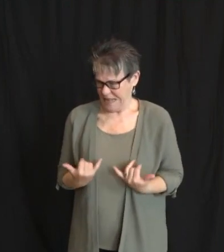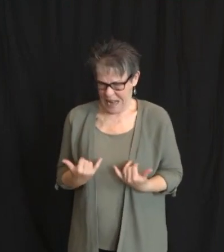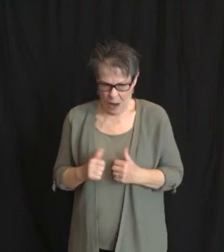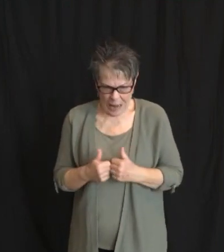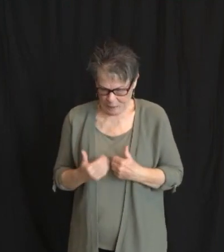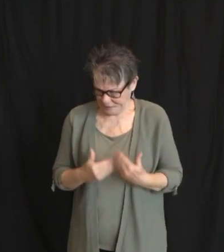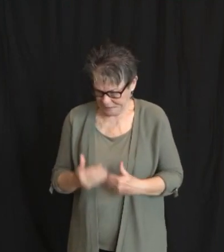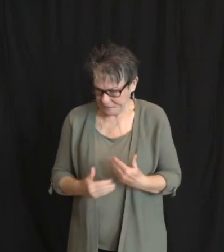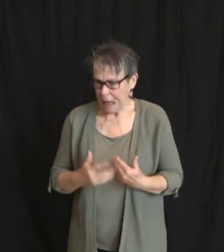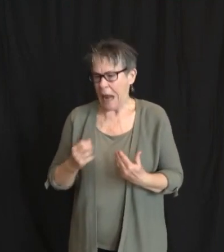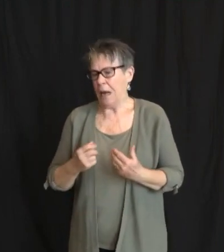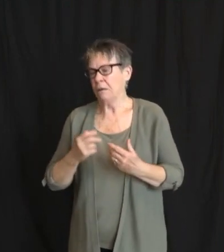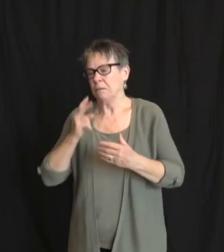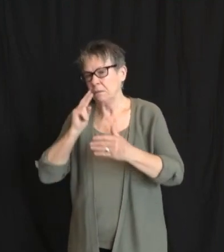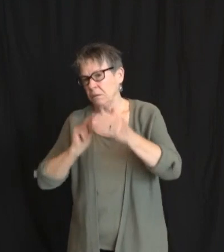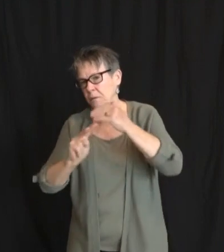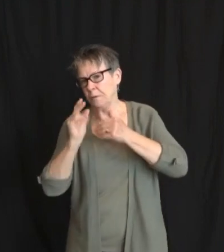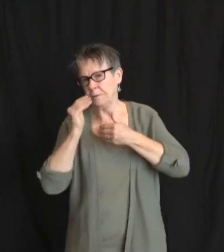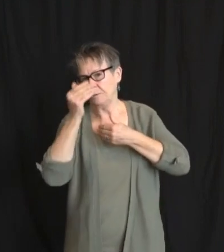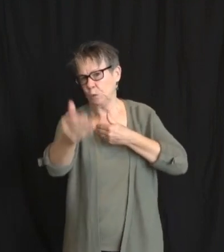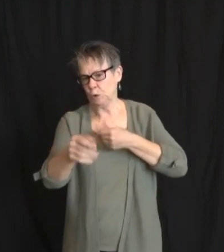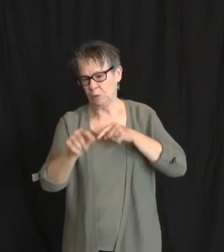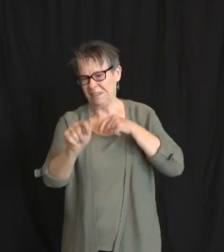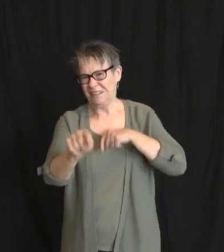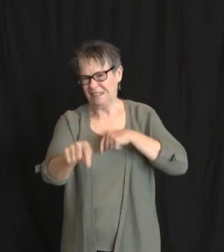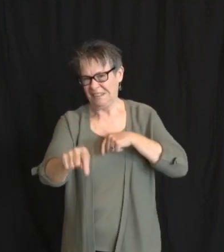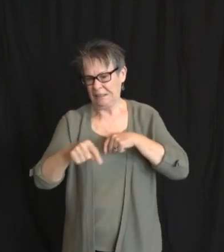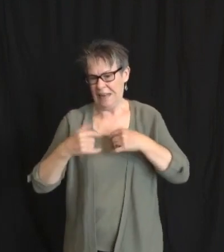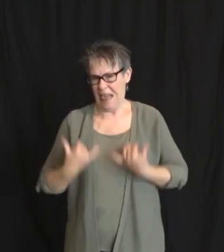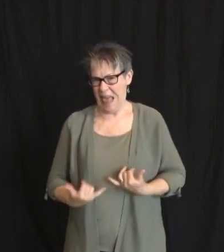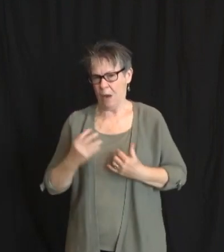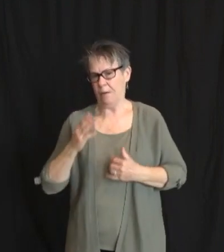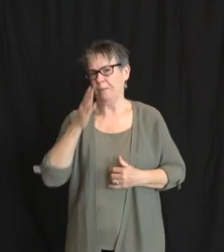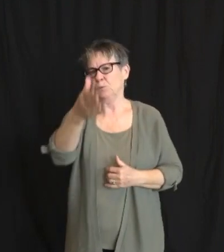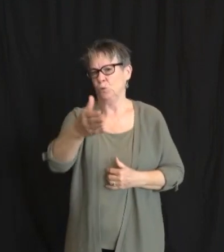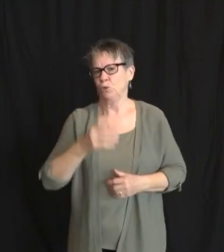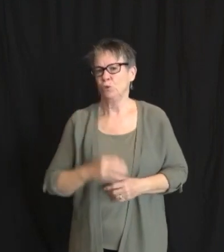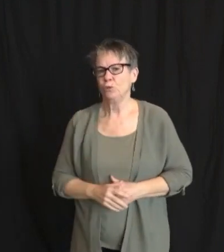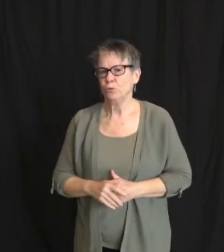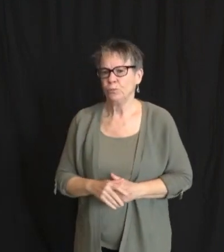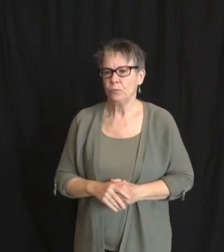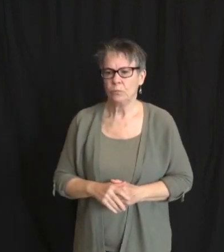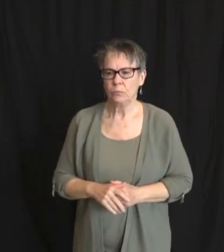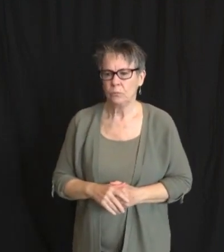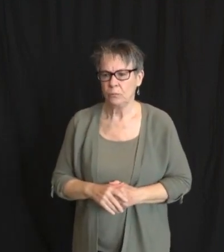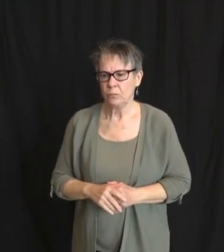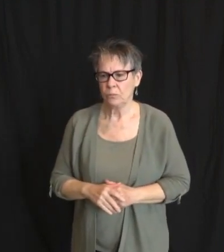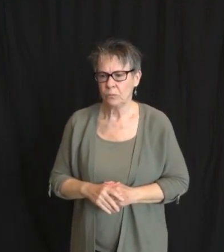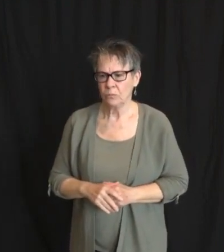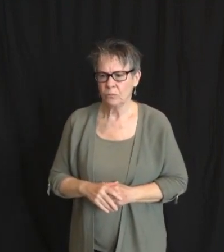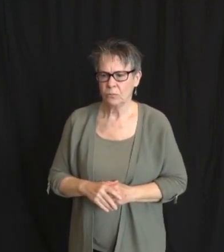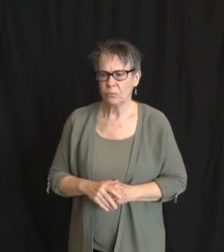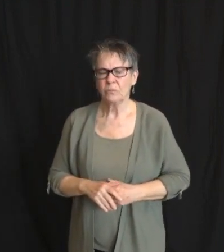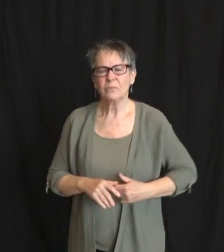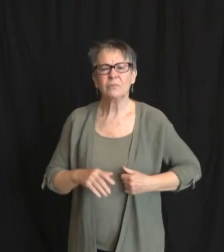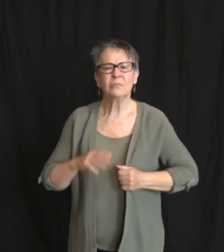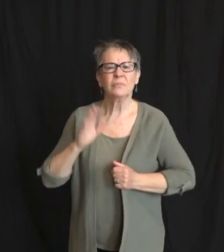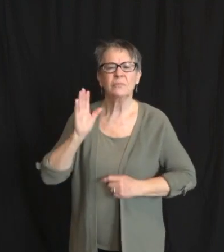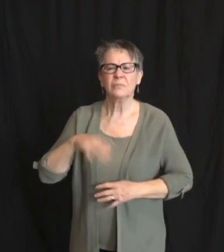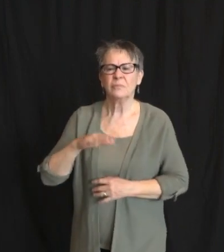skin, you're probably in the wrong seat, given the one that I'm in. But it literally is irrelevant to me. I do want folks